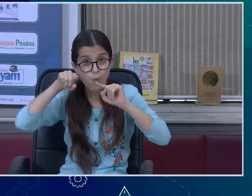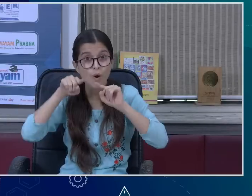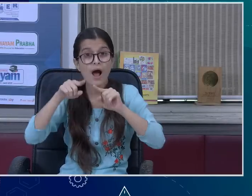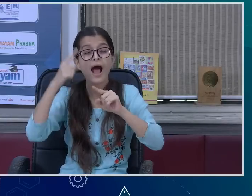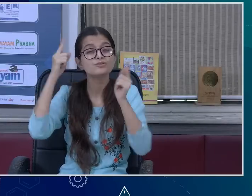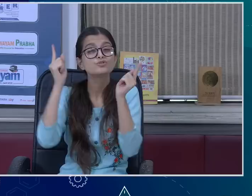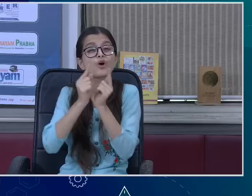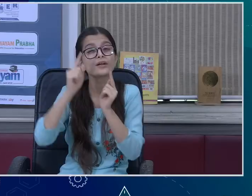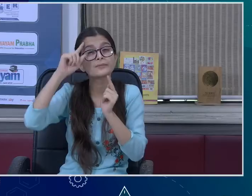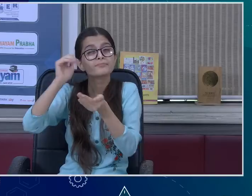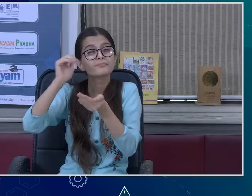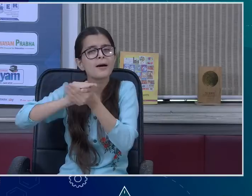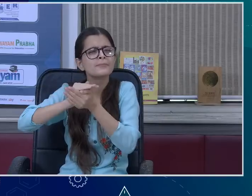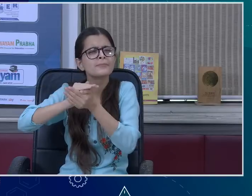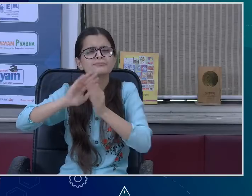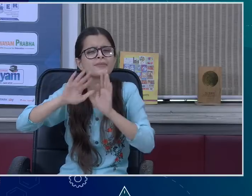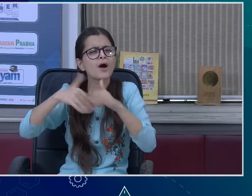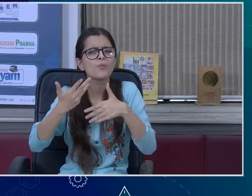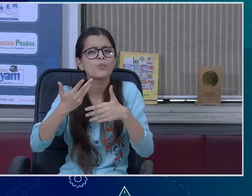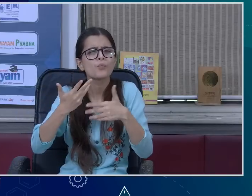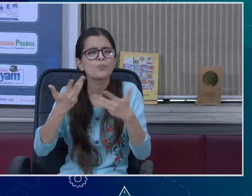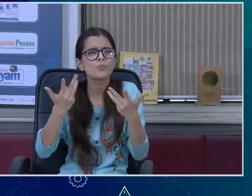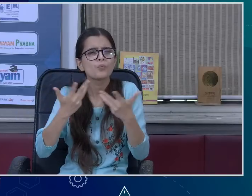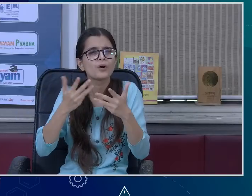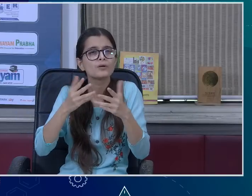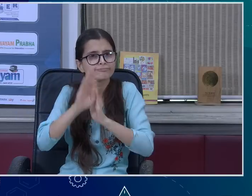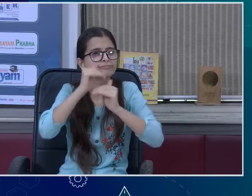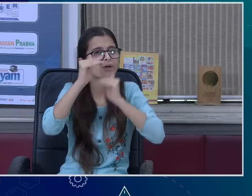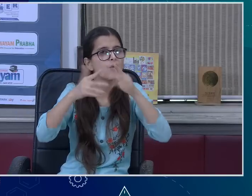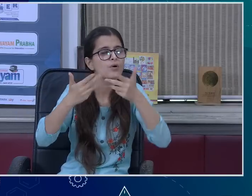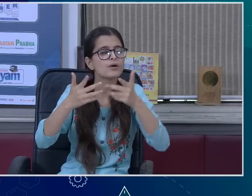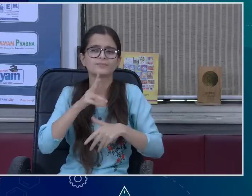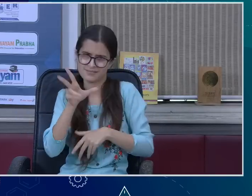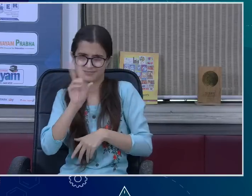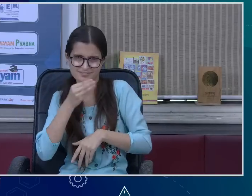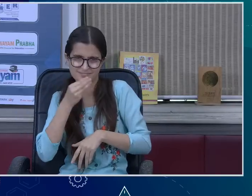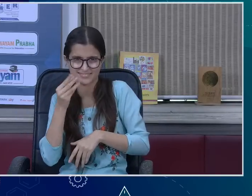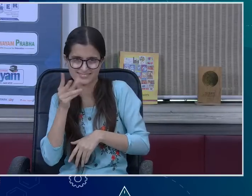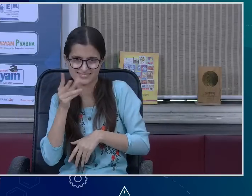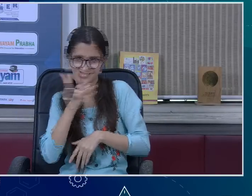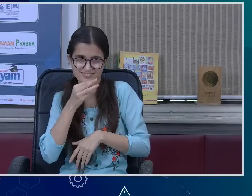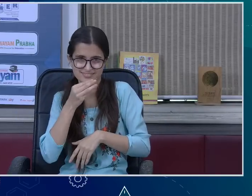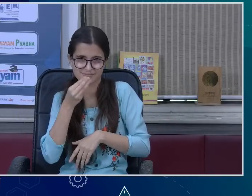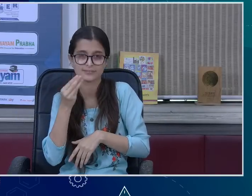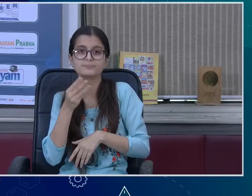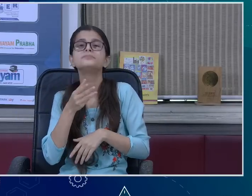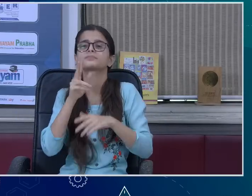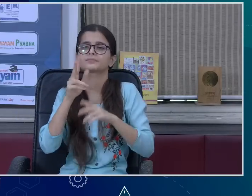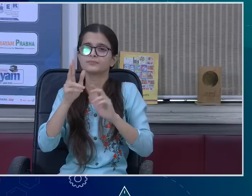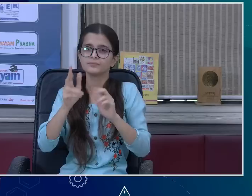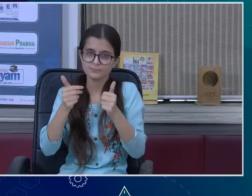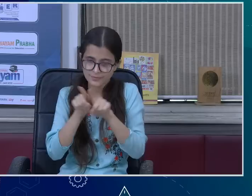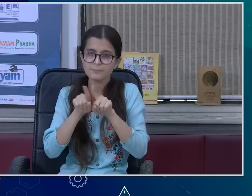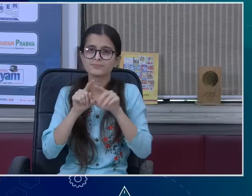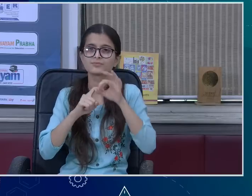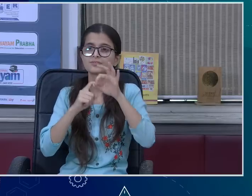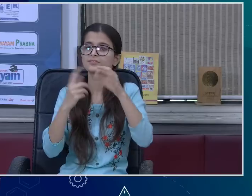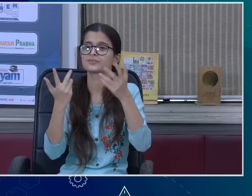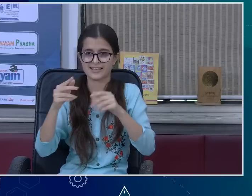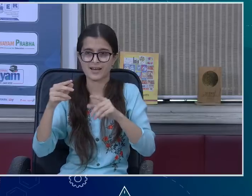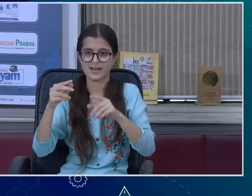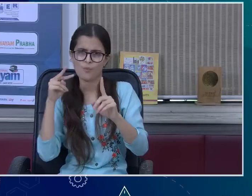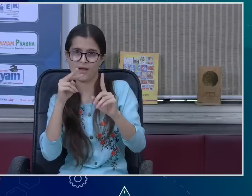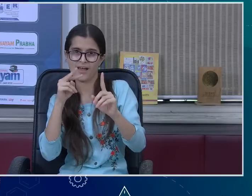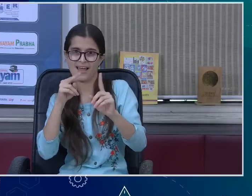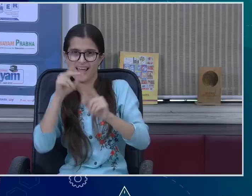Will you please repeat it once again? That's a audibility problem. No problem. Ma'am, the question we have received from one of the viewers is